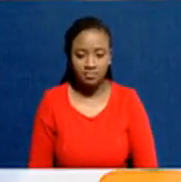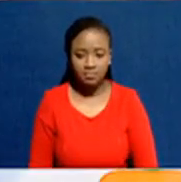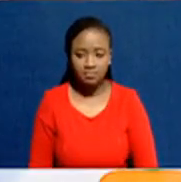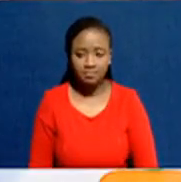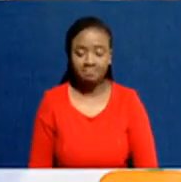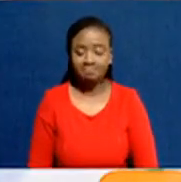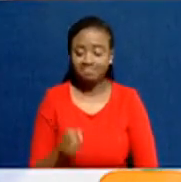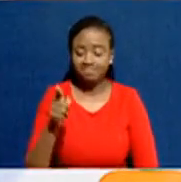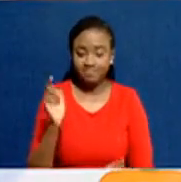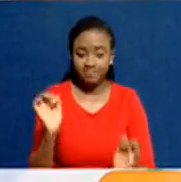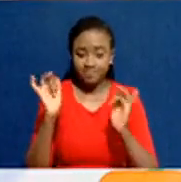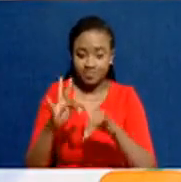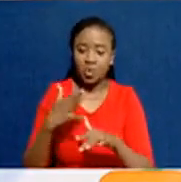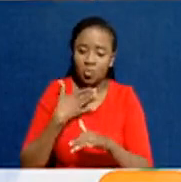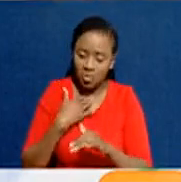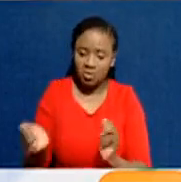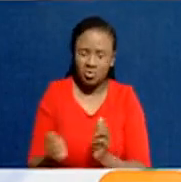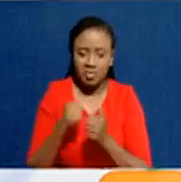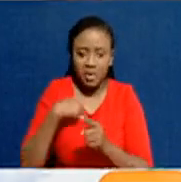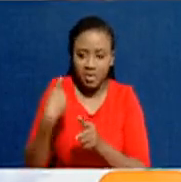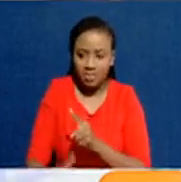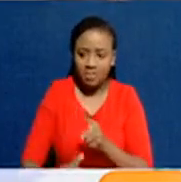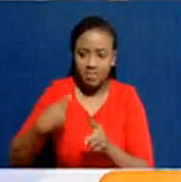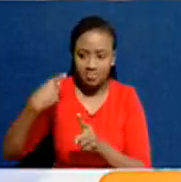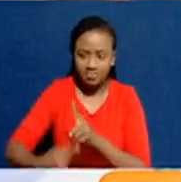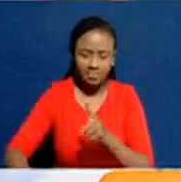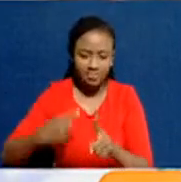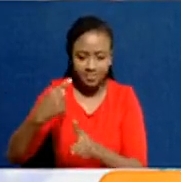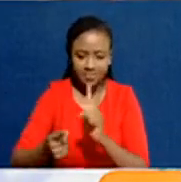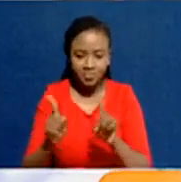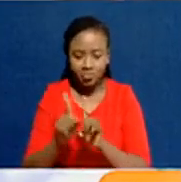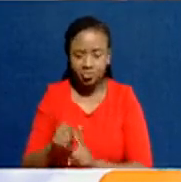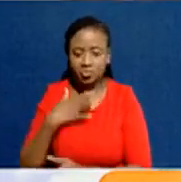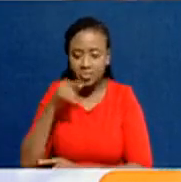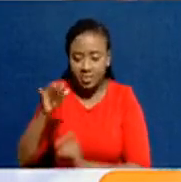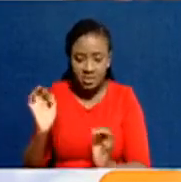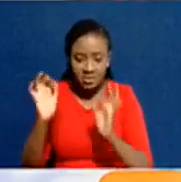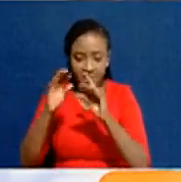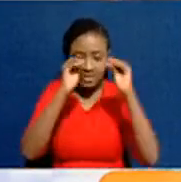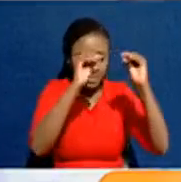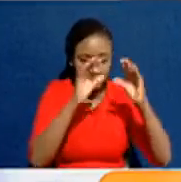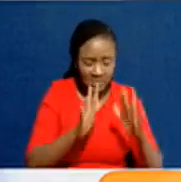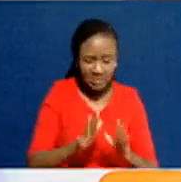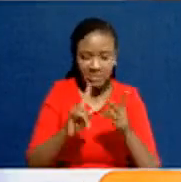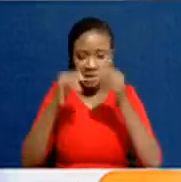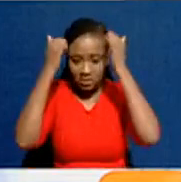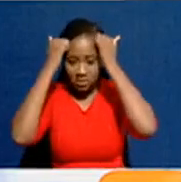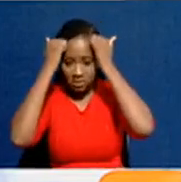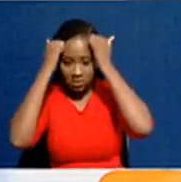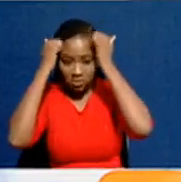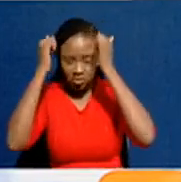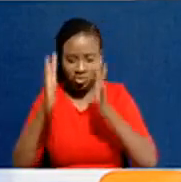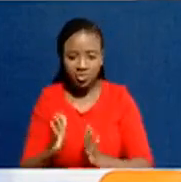This is an event we intend to make it an annual event. We intend to make it an event in which teachers and students are going